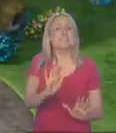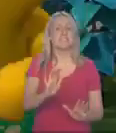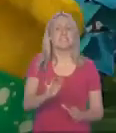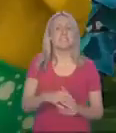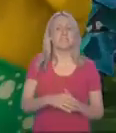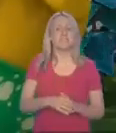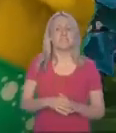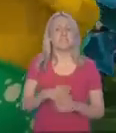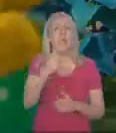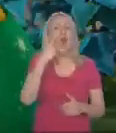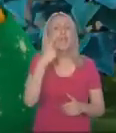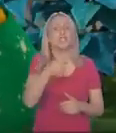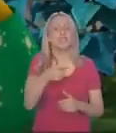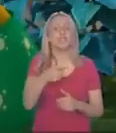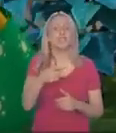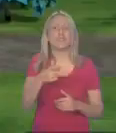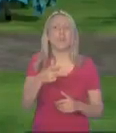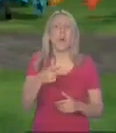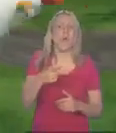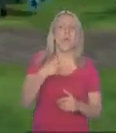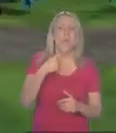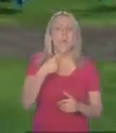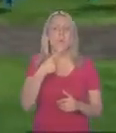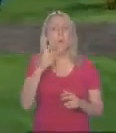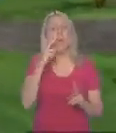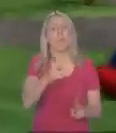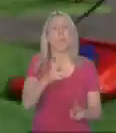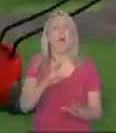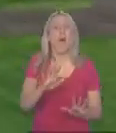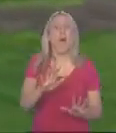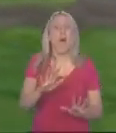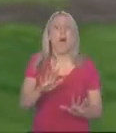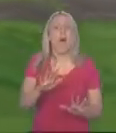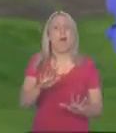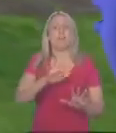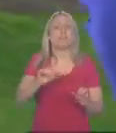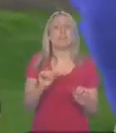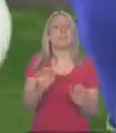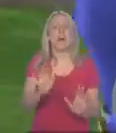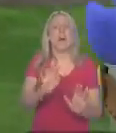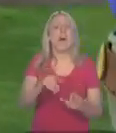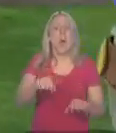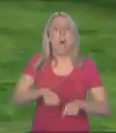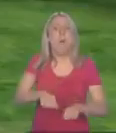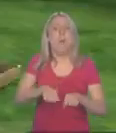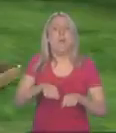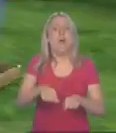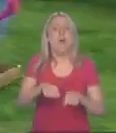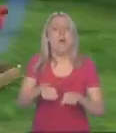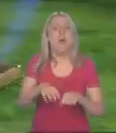Watch out! Oh, no. Look out. Oh, not the chipper. Oh, no, the Lord.